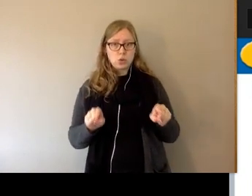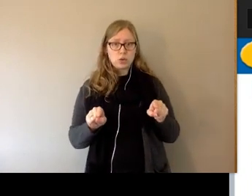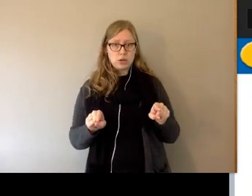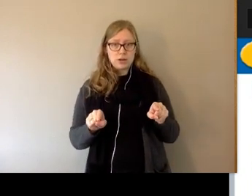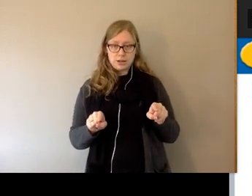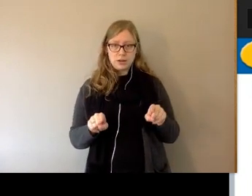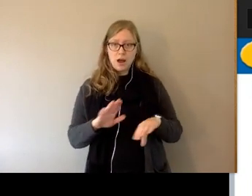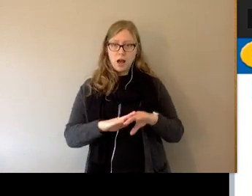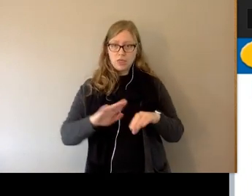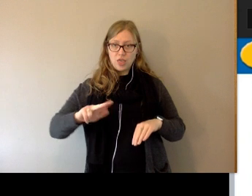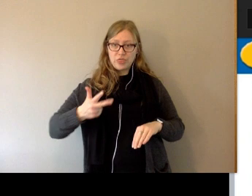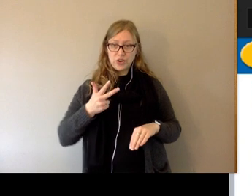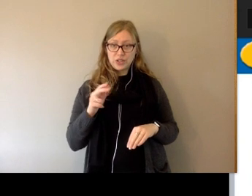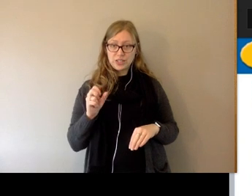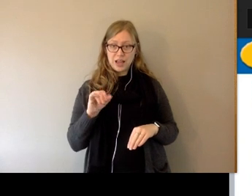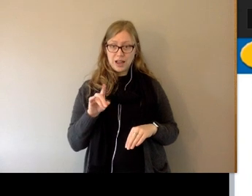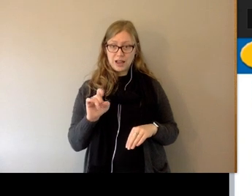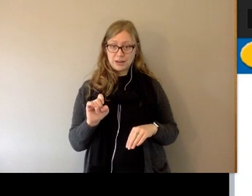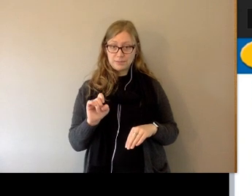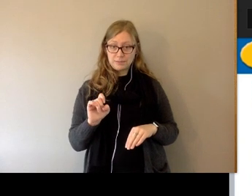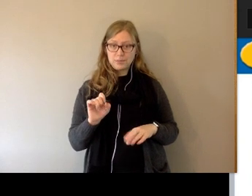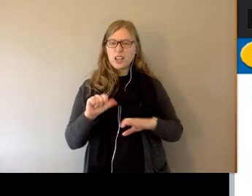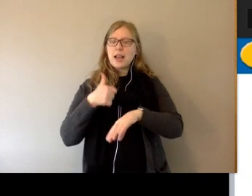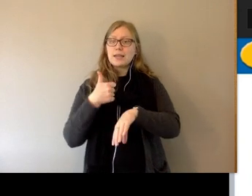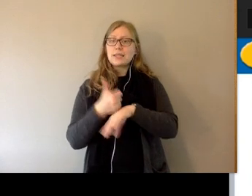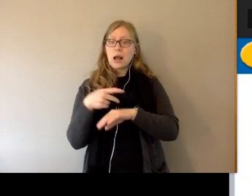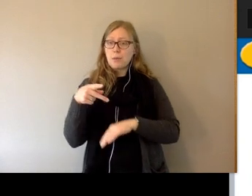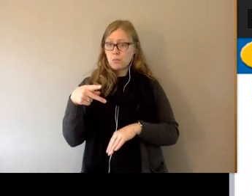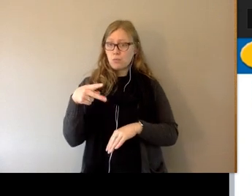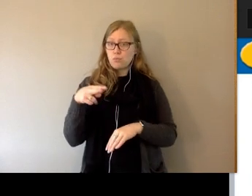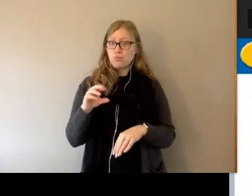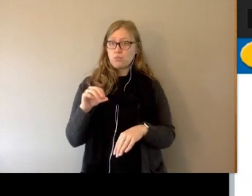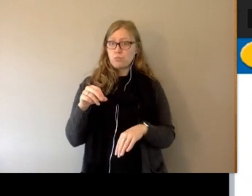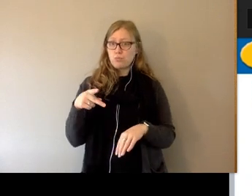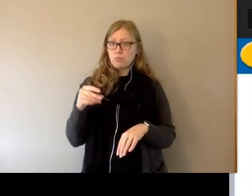can set up a little proportion. So I can say